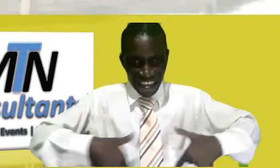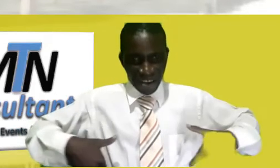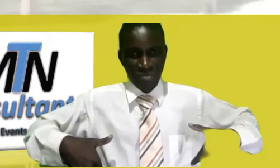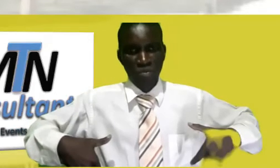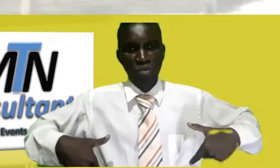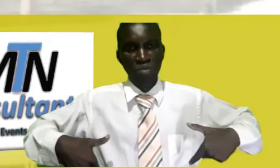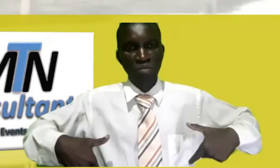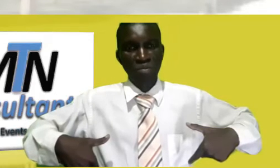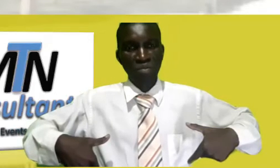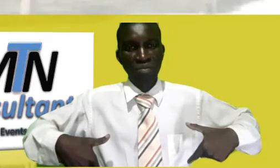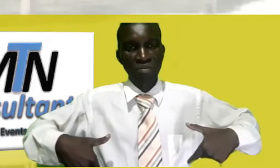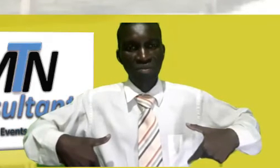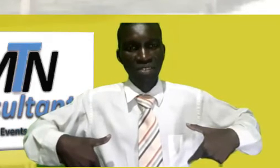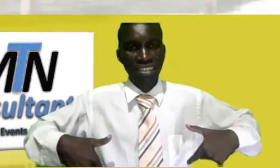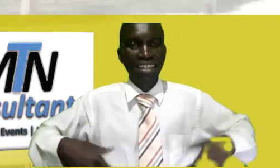name,